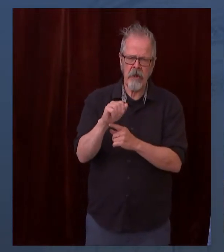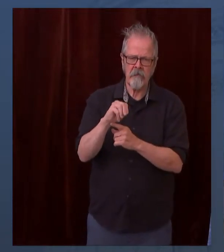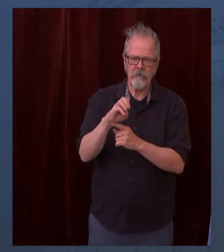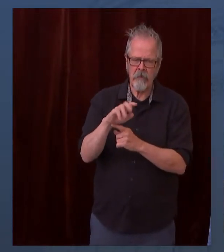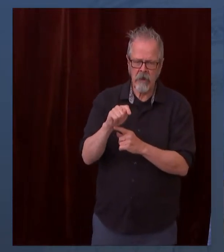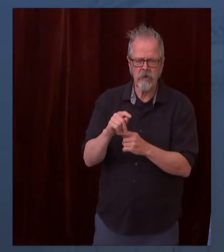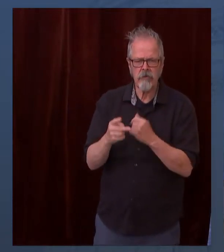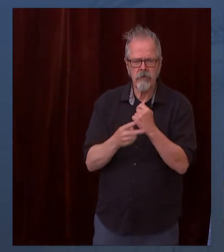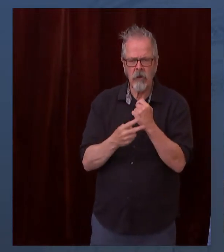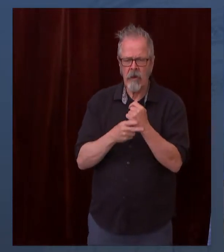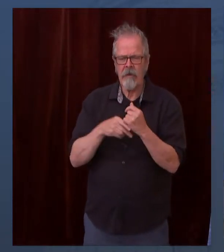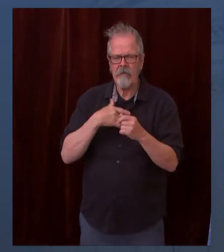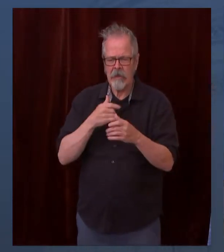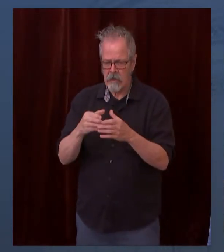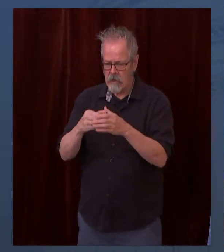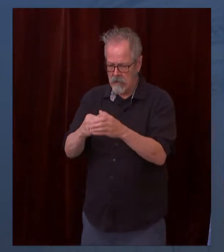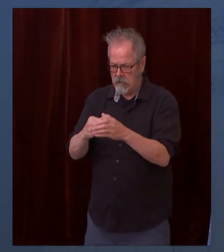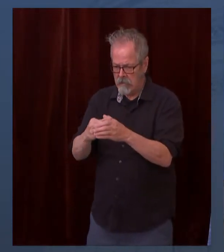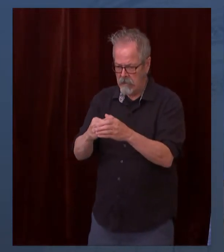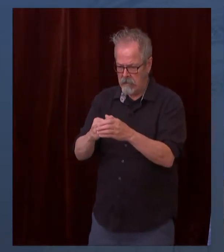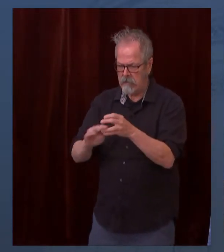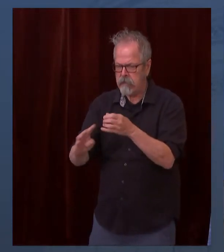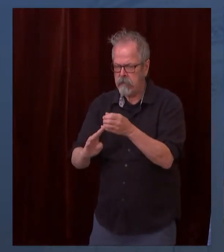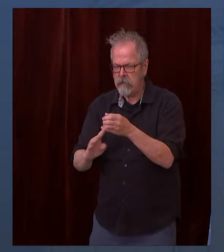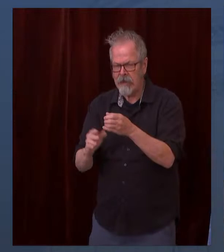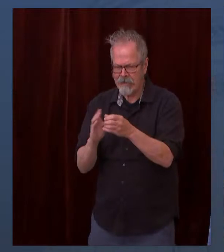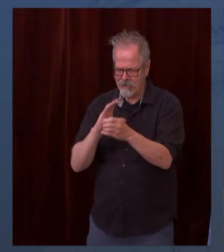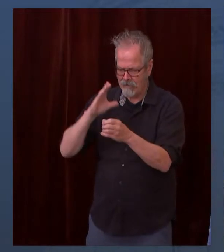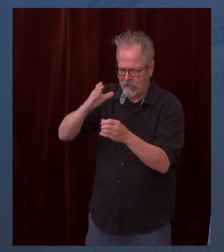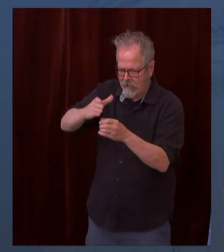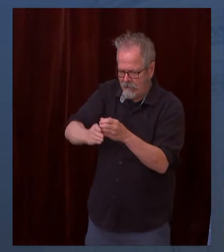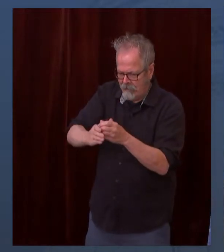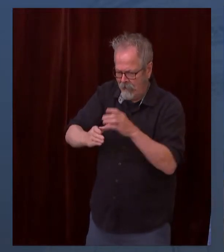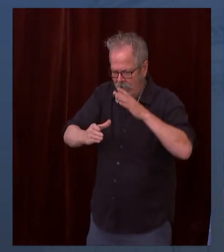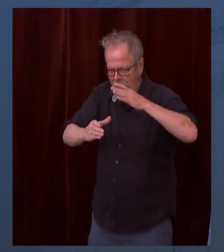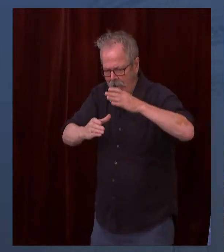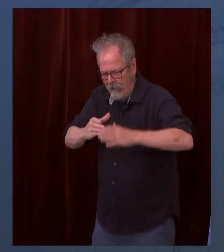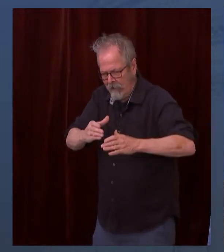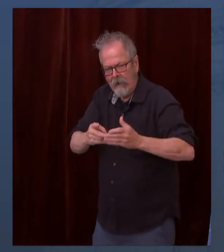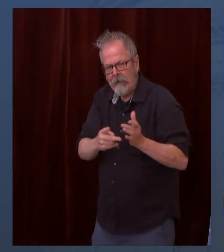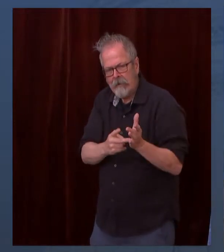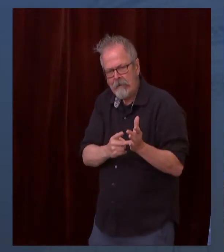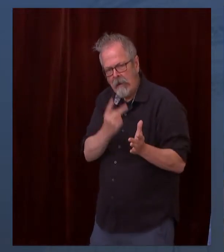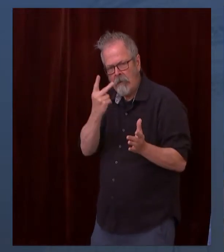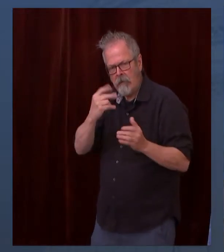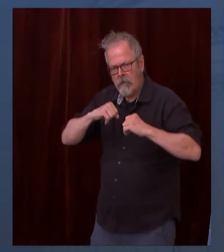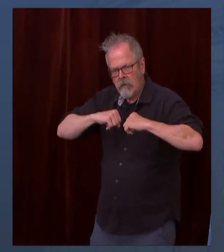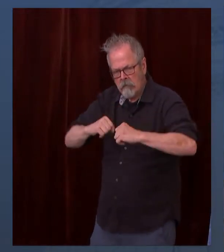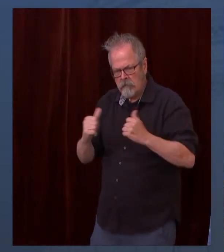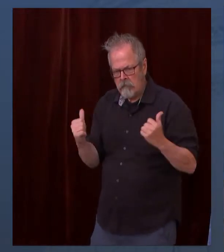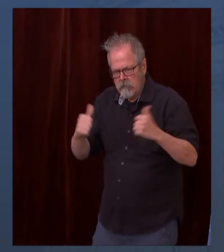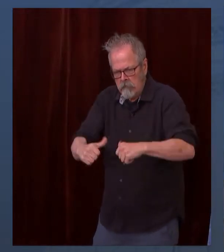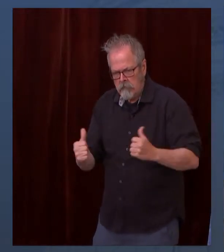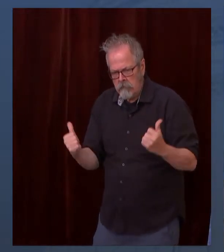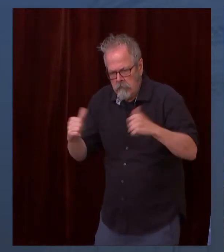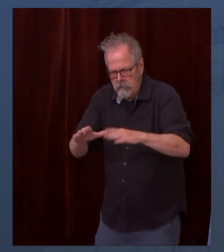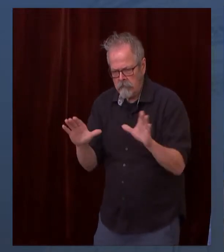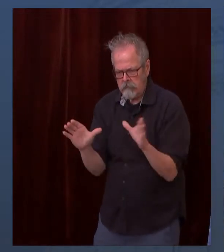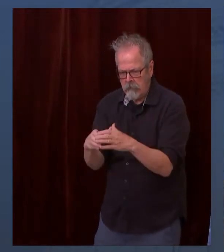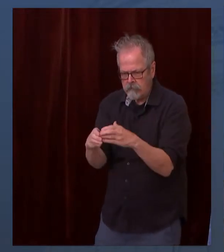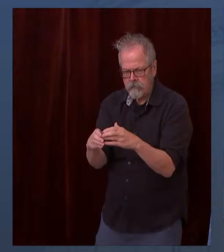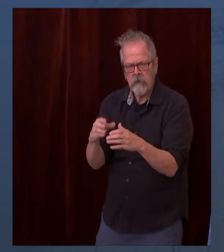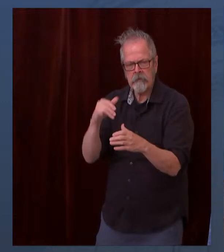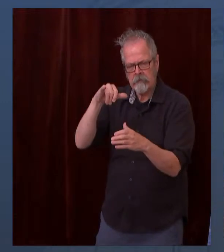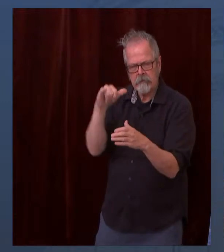continues or bolsters our state's position in this regard, because these should not be acceptable to the state of